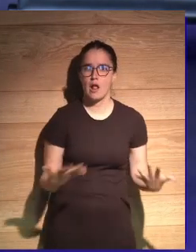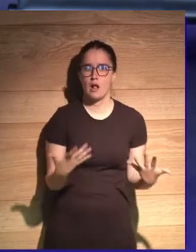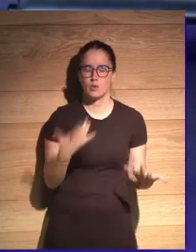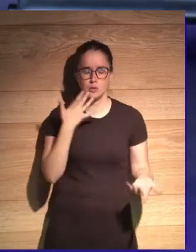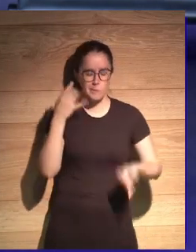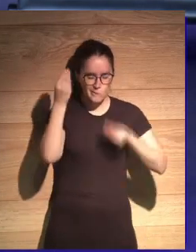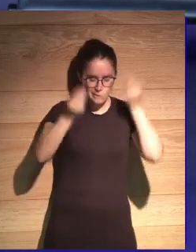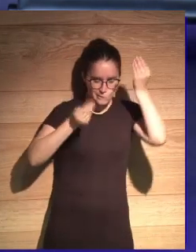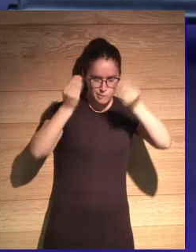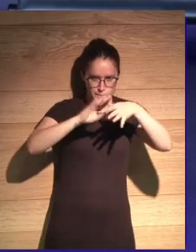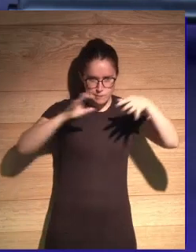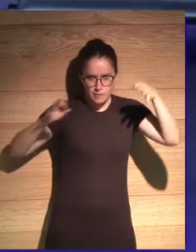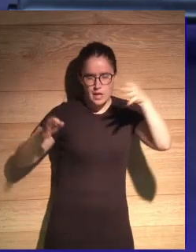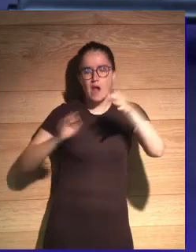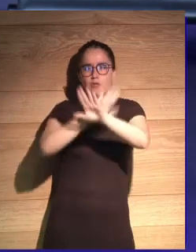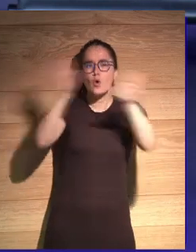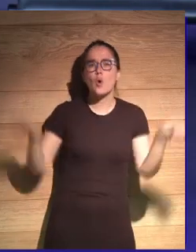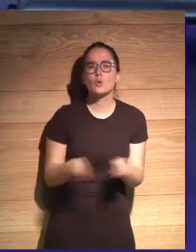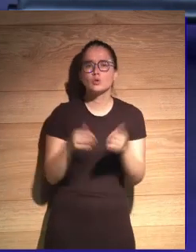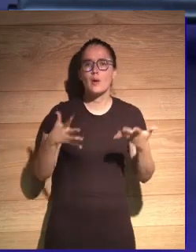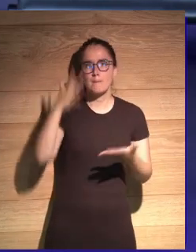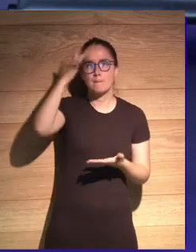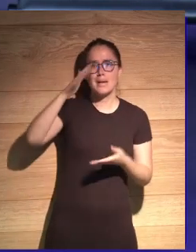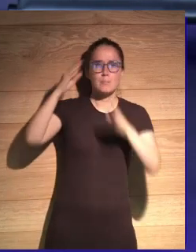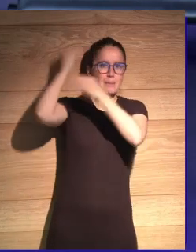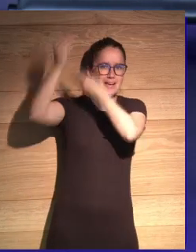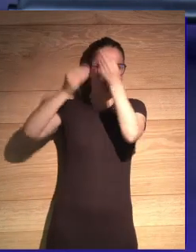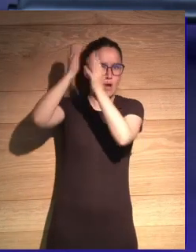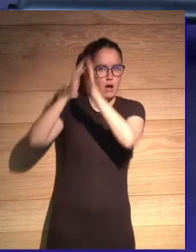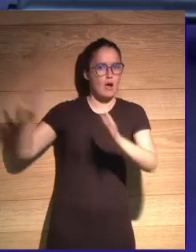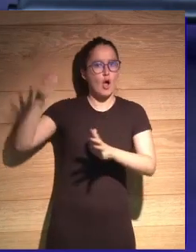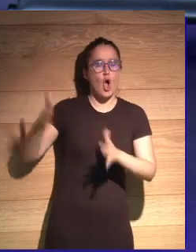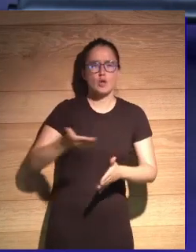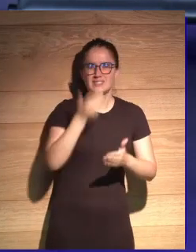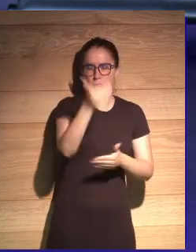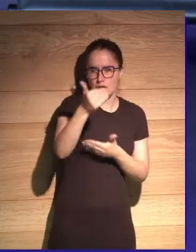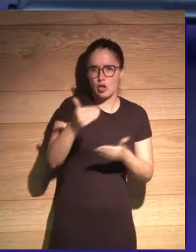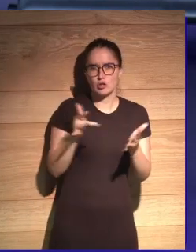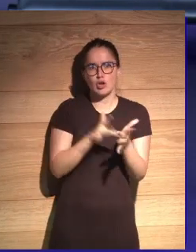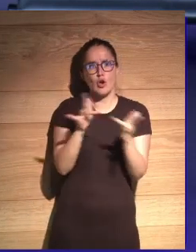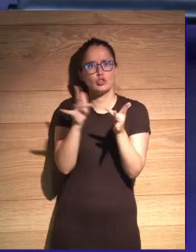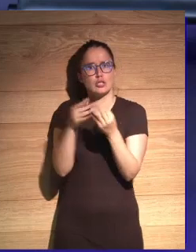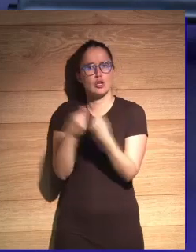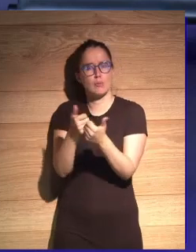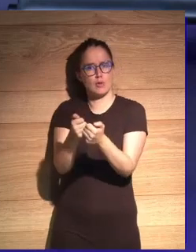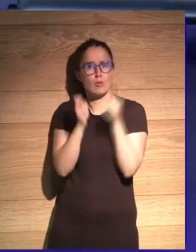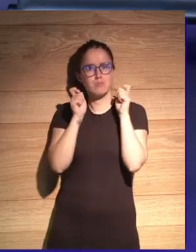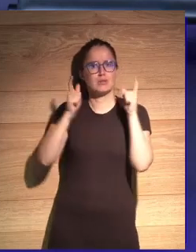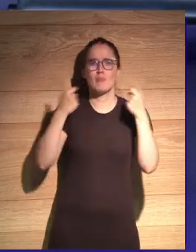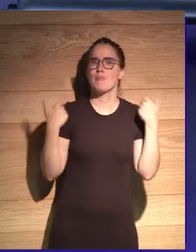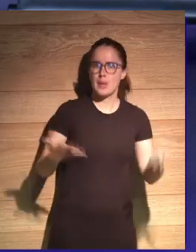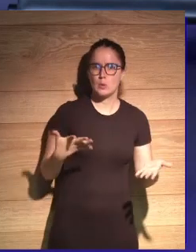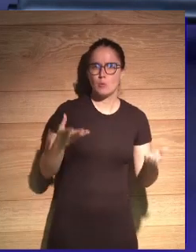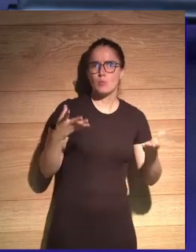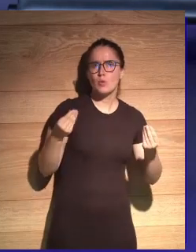a common feature of our time. Then I got to the conclusion that any thinker that thinks